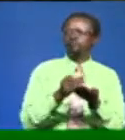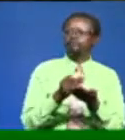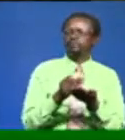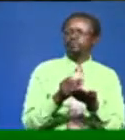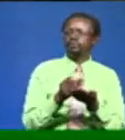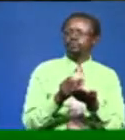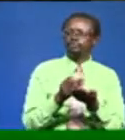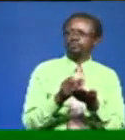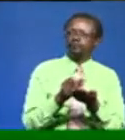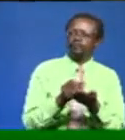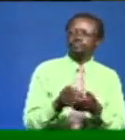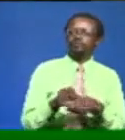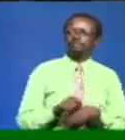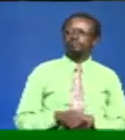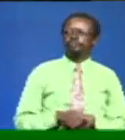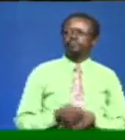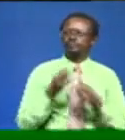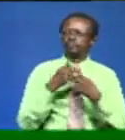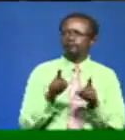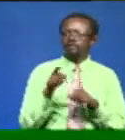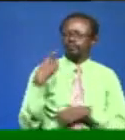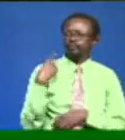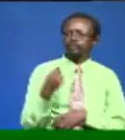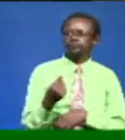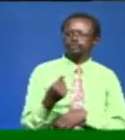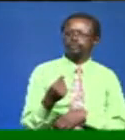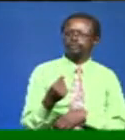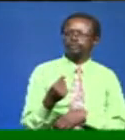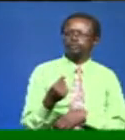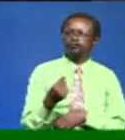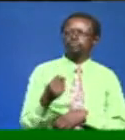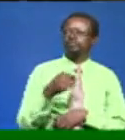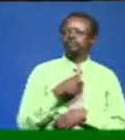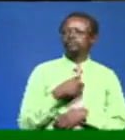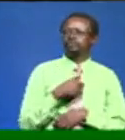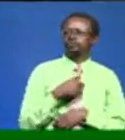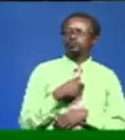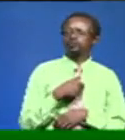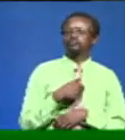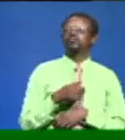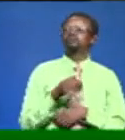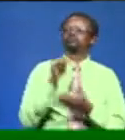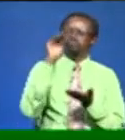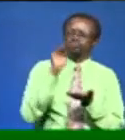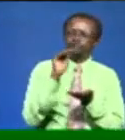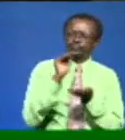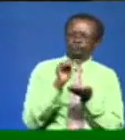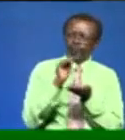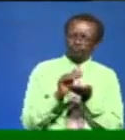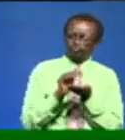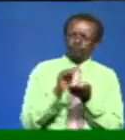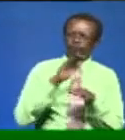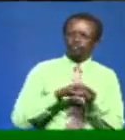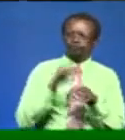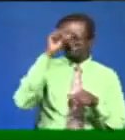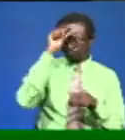cooperation. However, in the recent past, there has been a continued decline in the government funding.